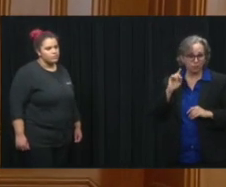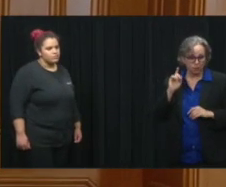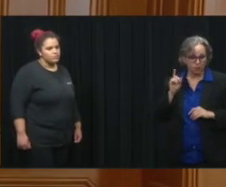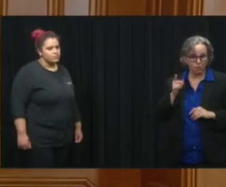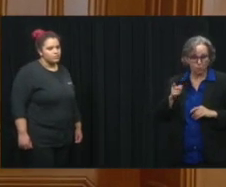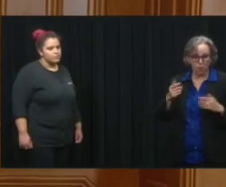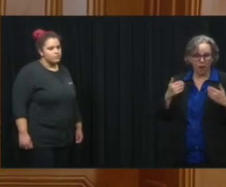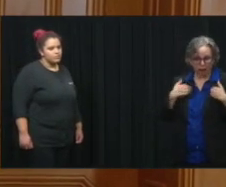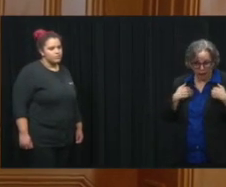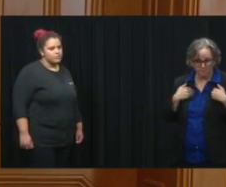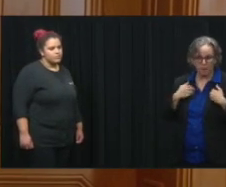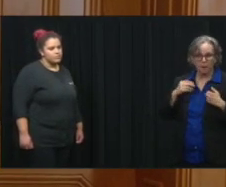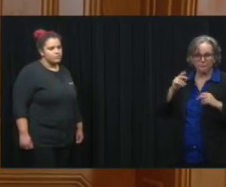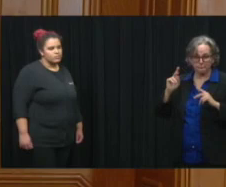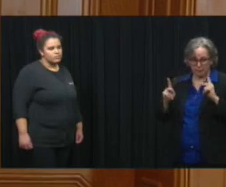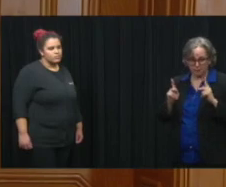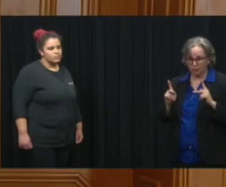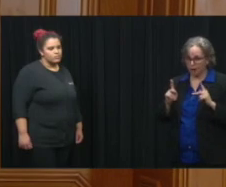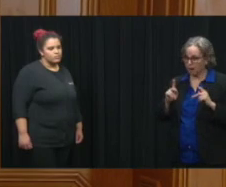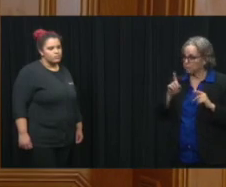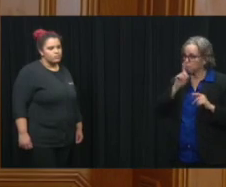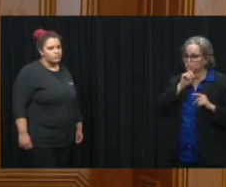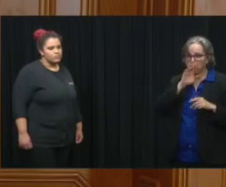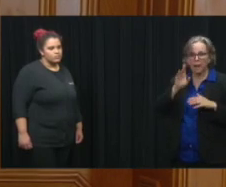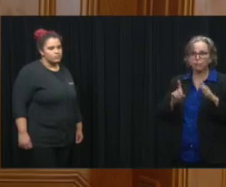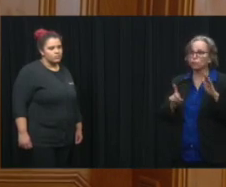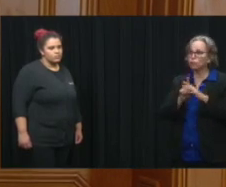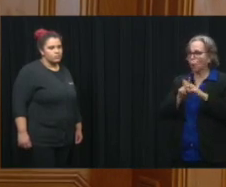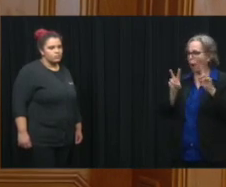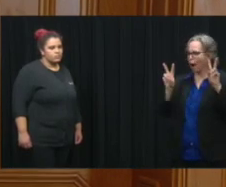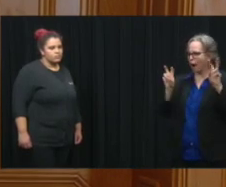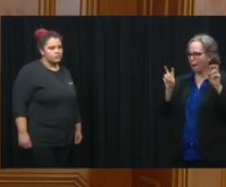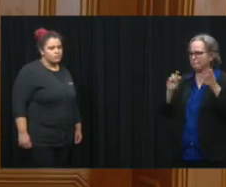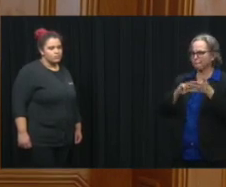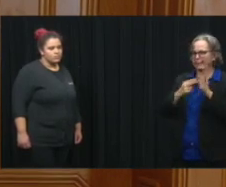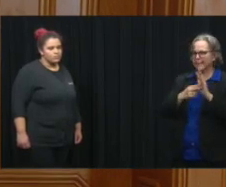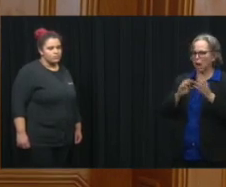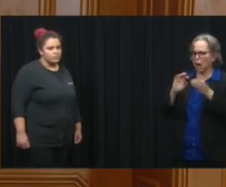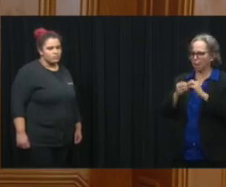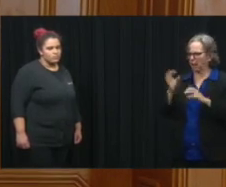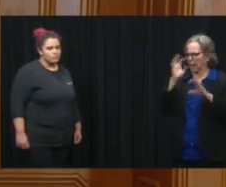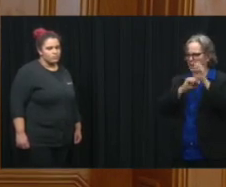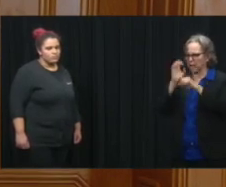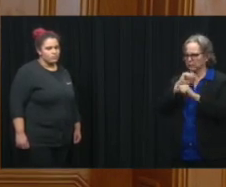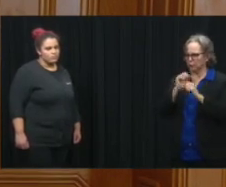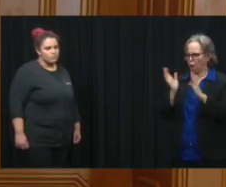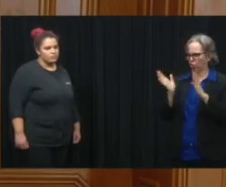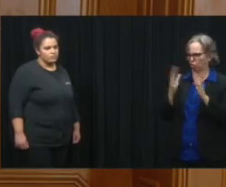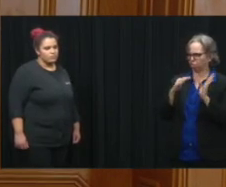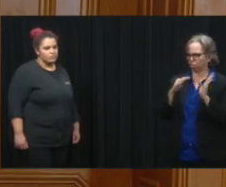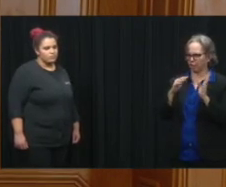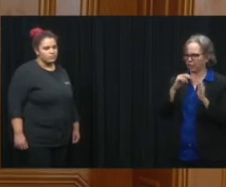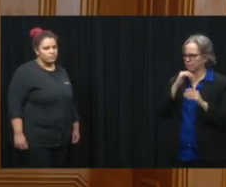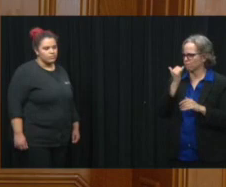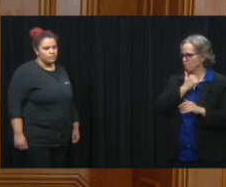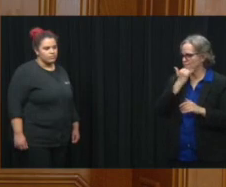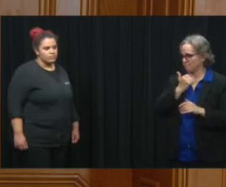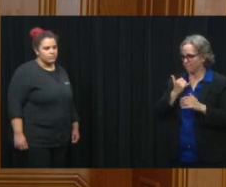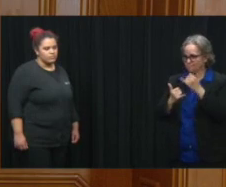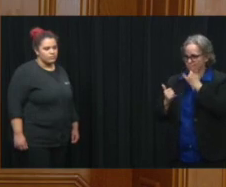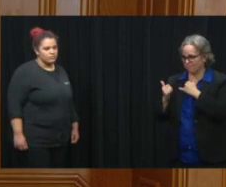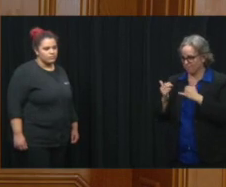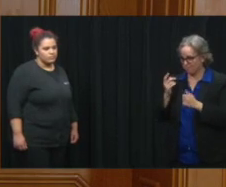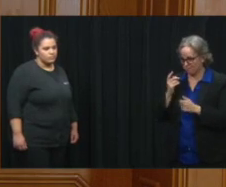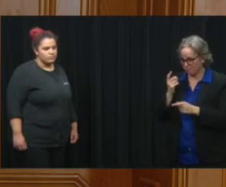up. So your numbers are skewed. If you look at the percentage of the people who have this, who end up in a hospital, those numbers have to be